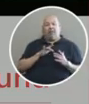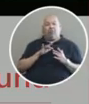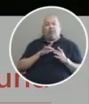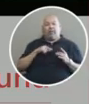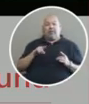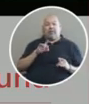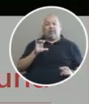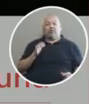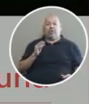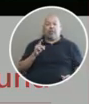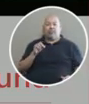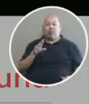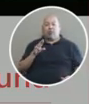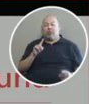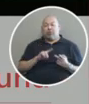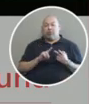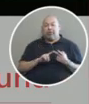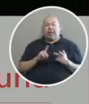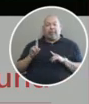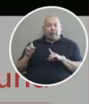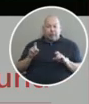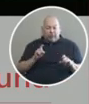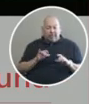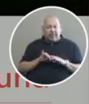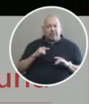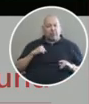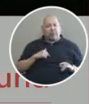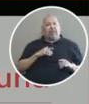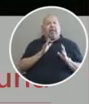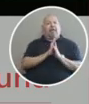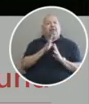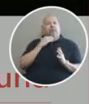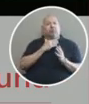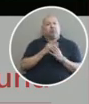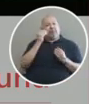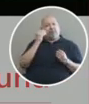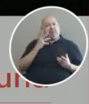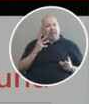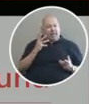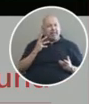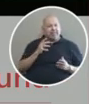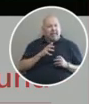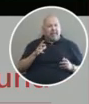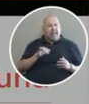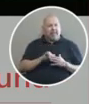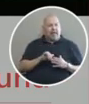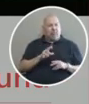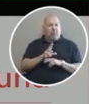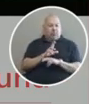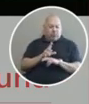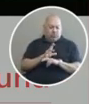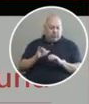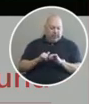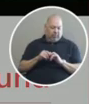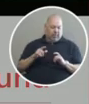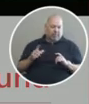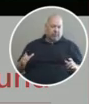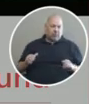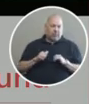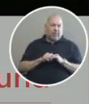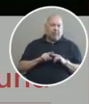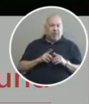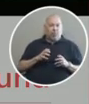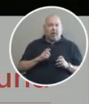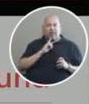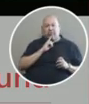to the chambers to get the surveys out, and so we got a lot of good information back, and a lot of that was utilized in how this was put together. So I